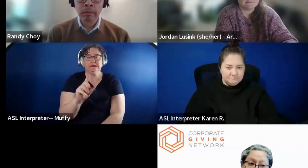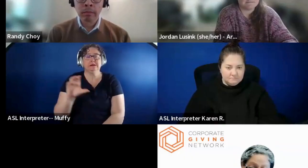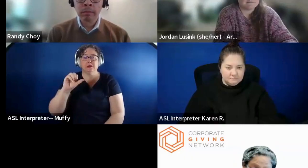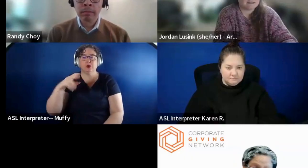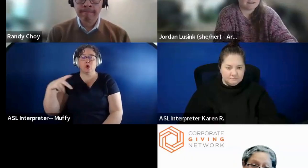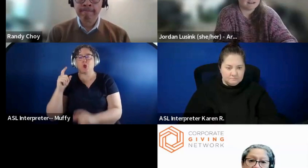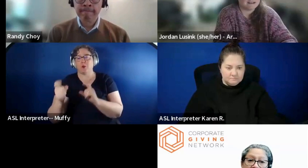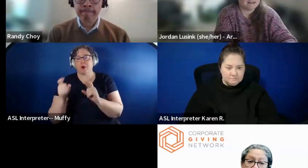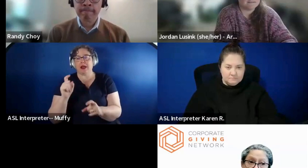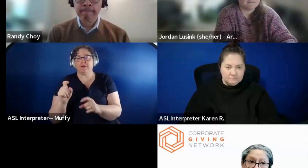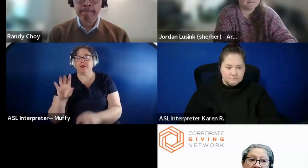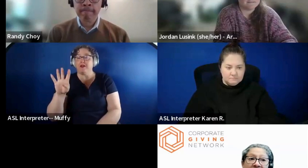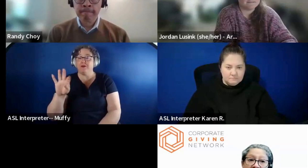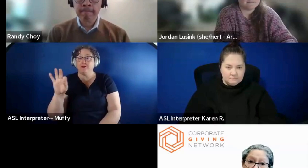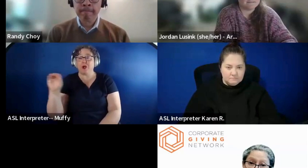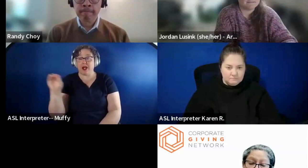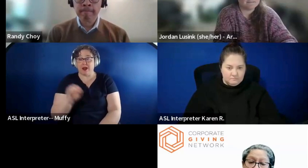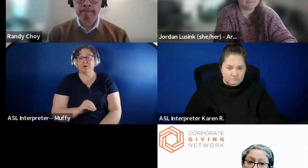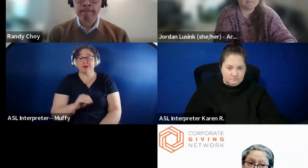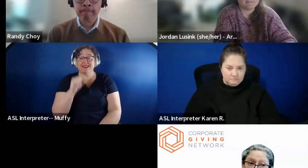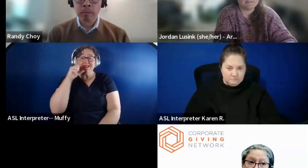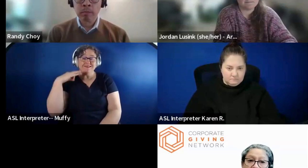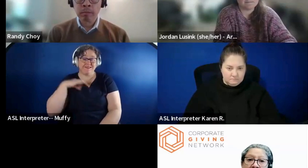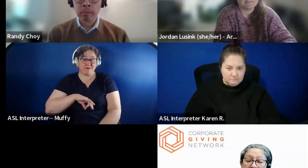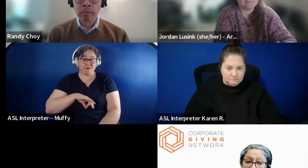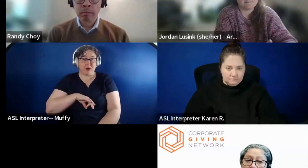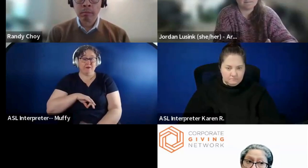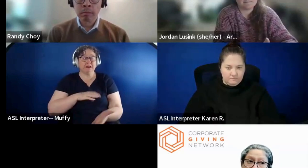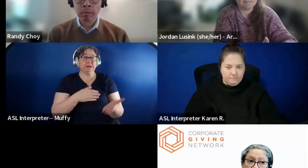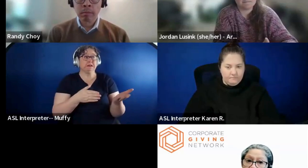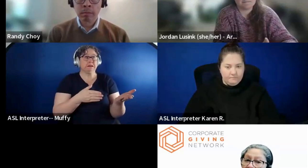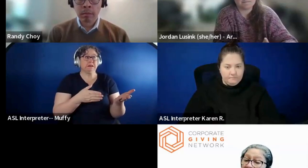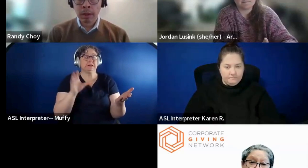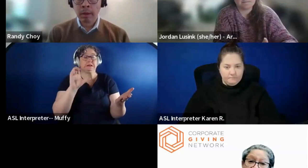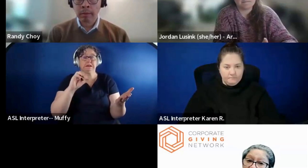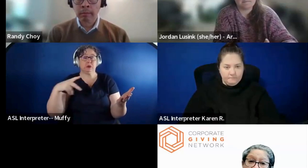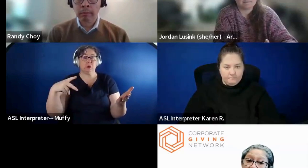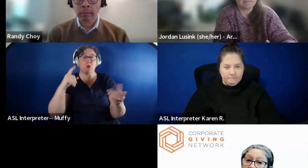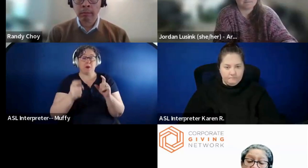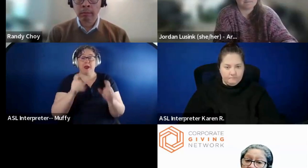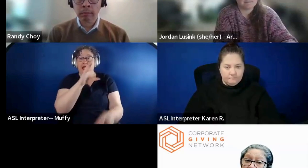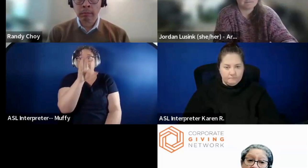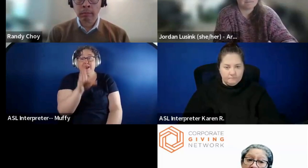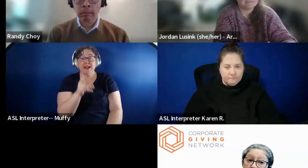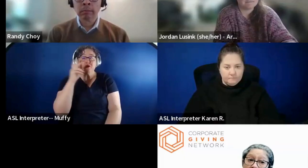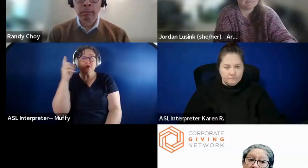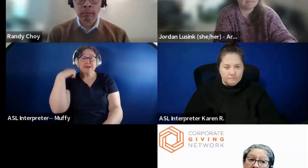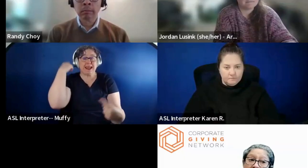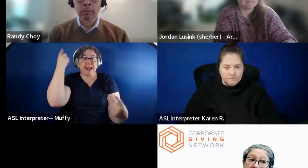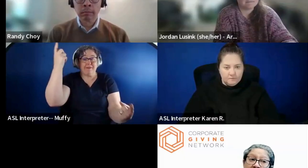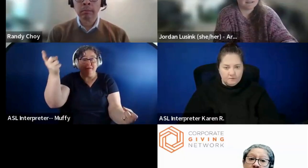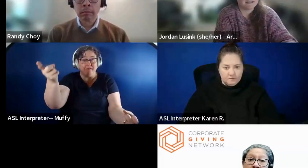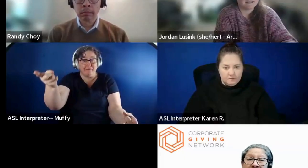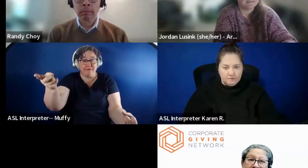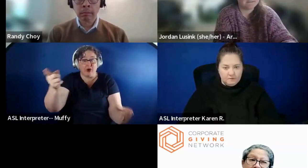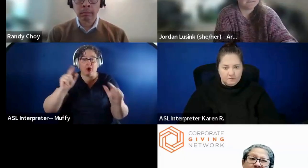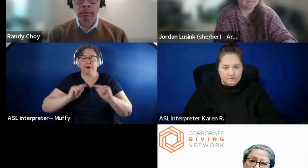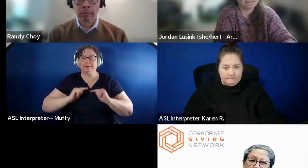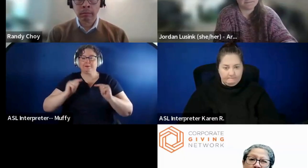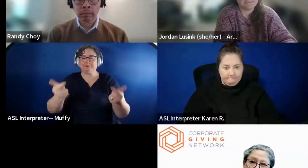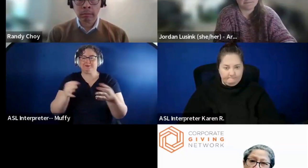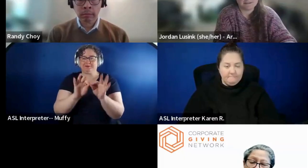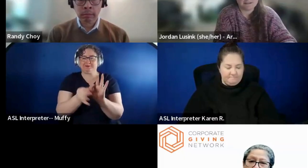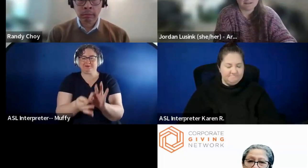giving. 49% of Yeah. nonprofits are now looking at corporate giving. I've never seen that number that high before. So,